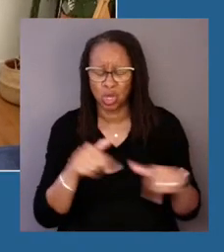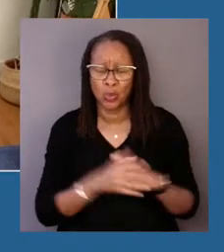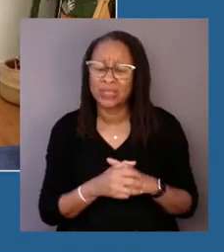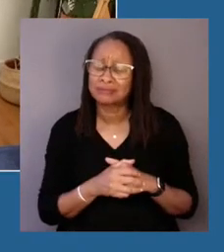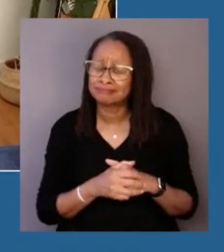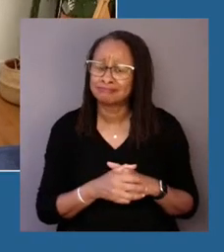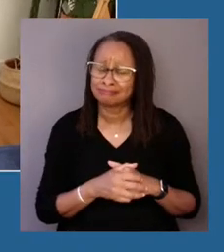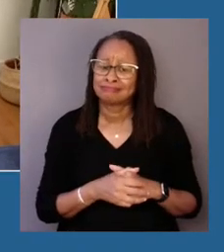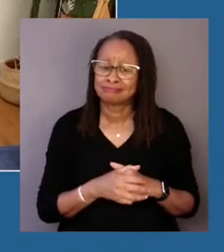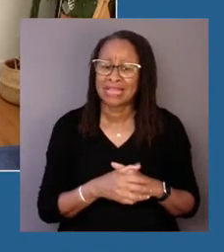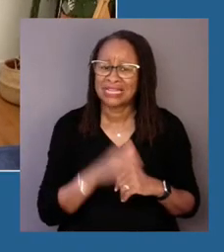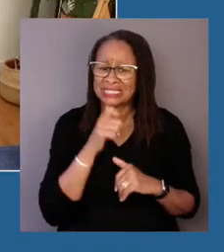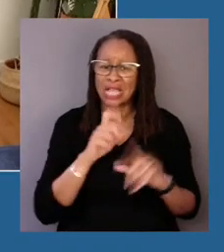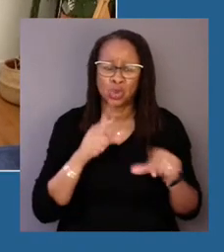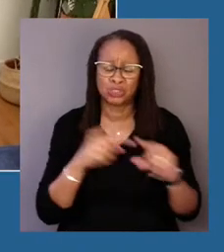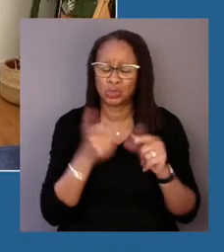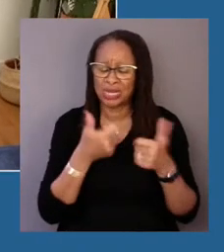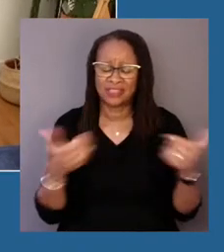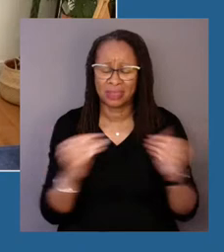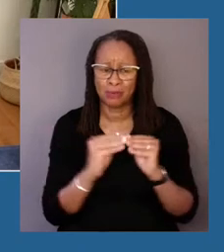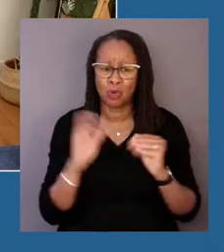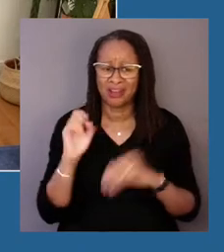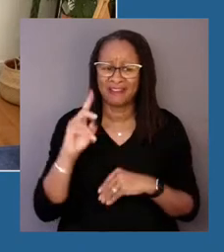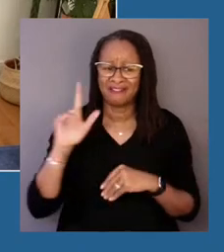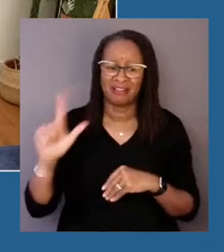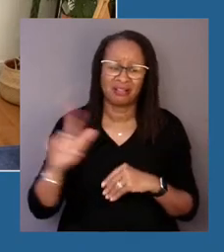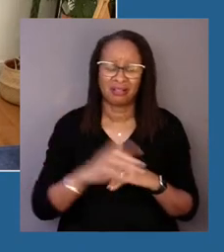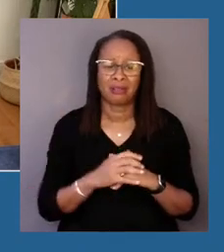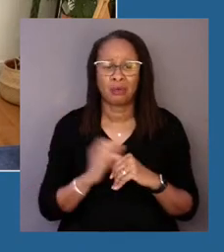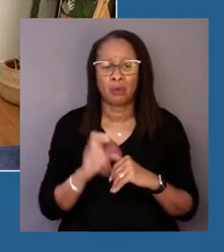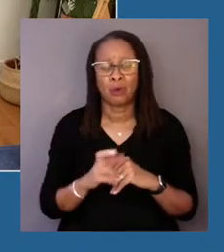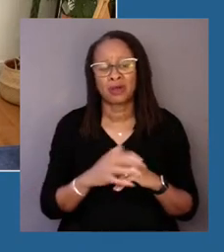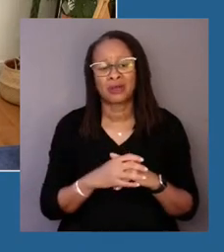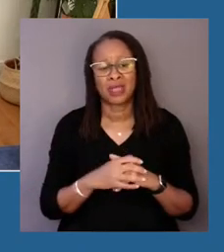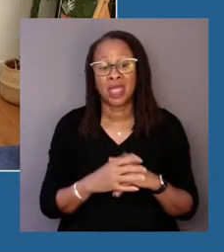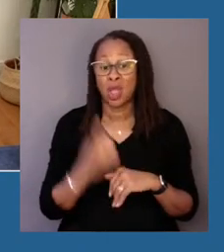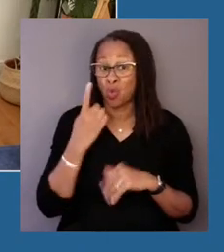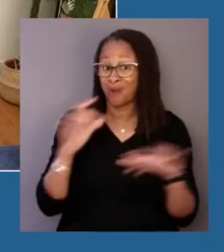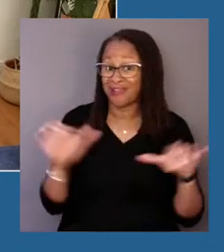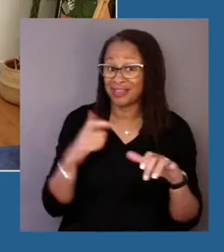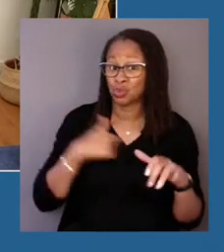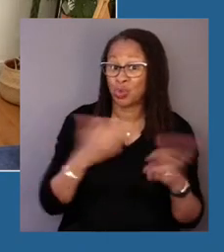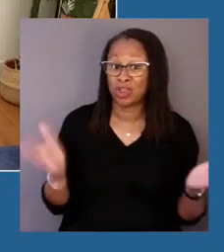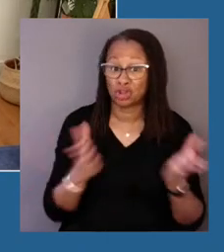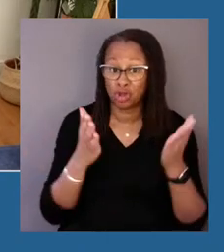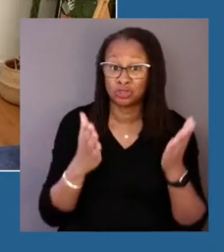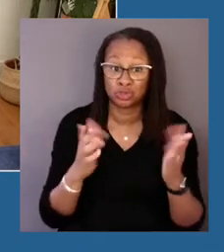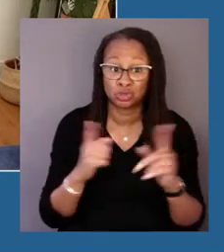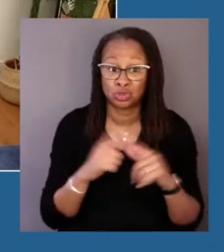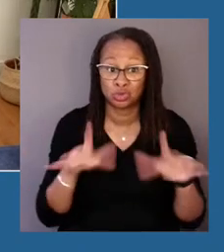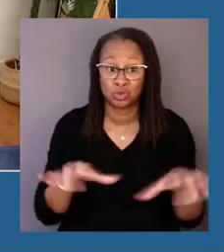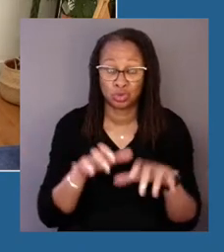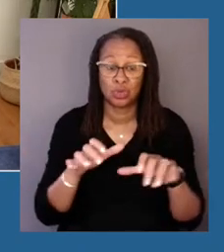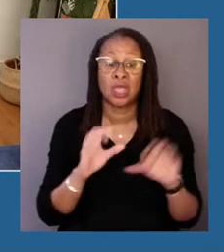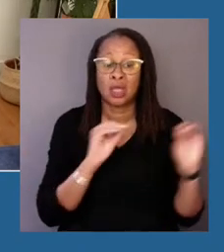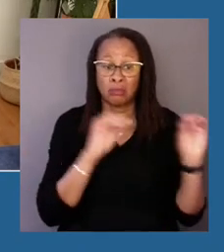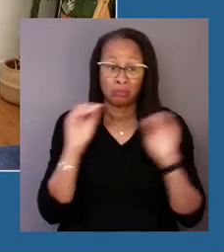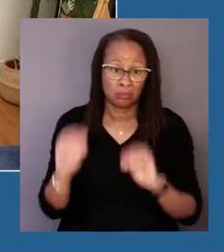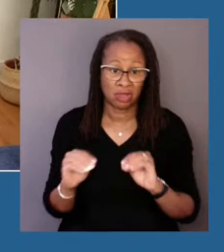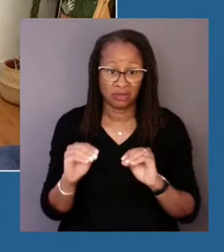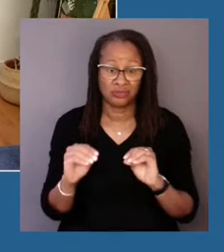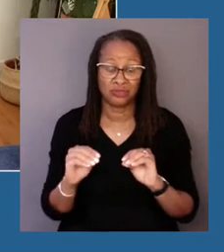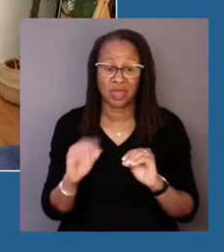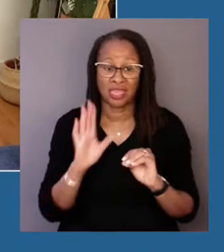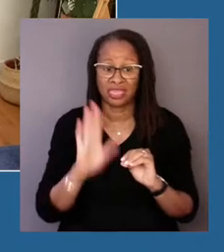Yeah, that's super important. We actually, one of the actions we encourage people to take is to move